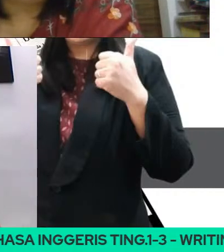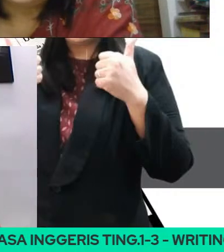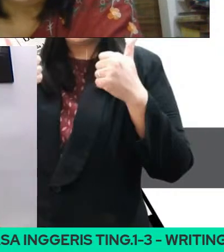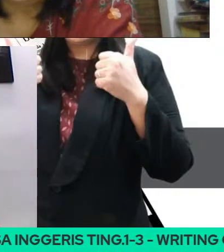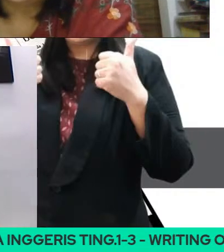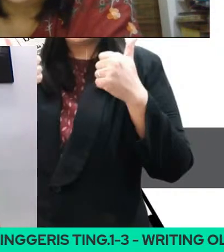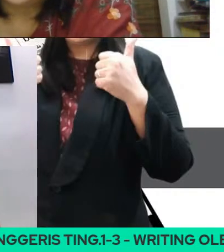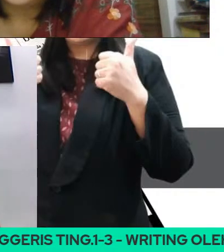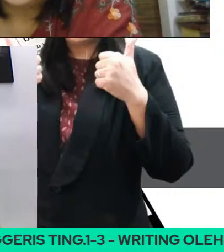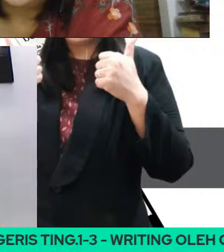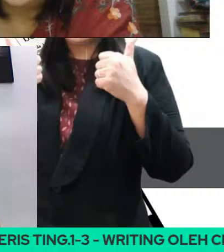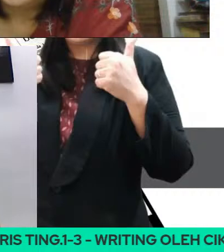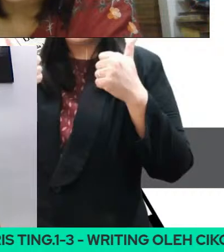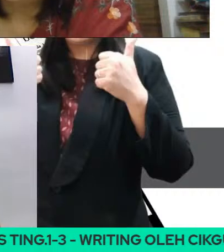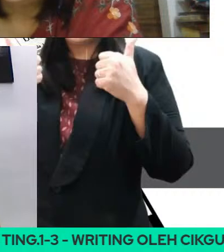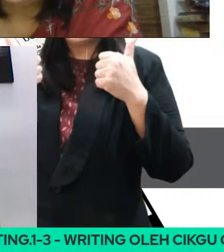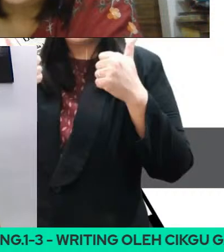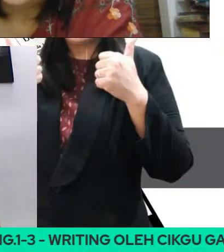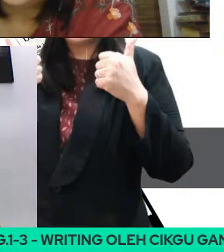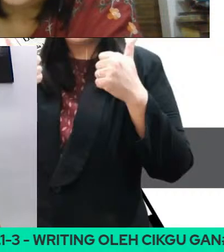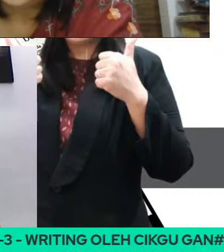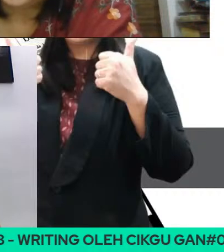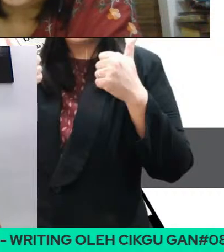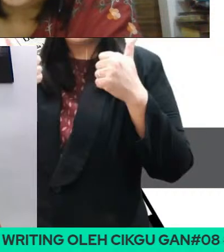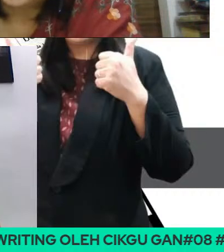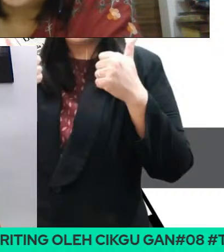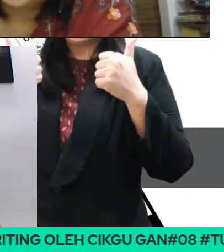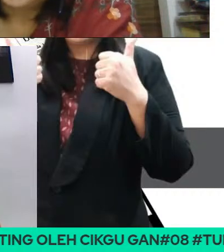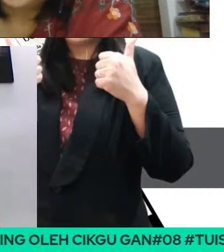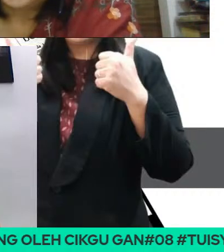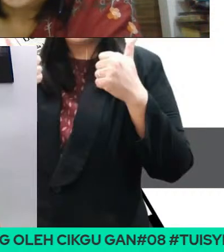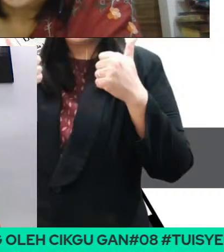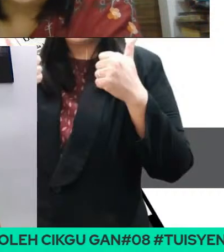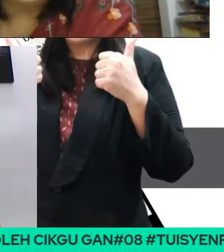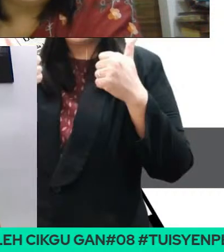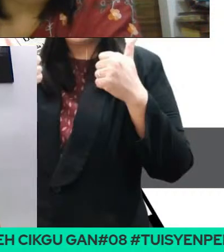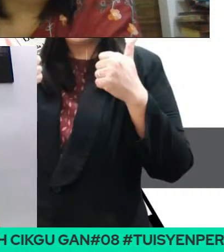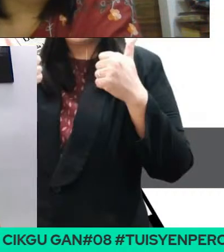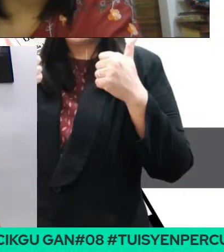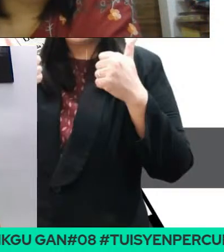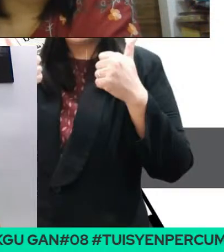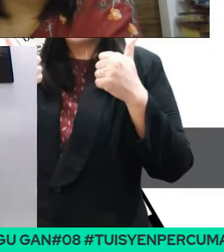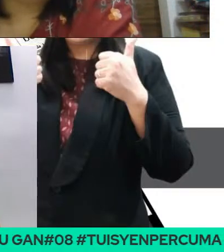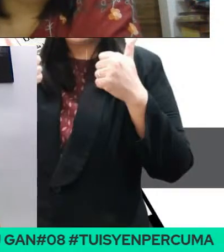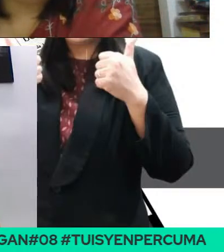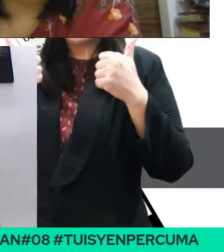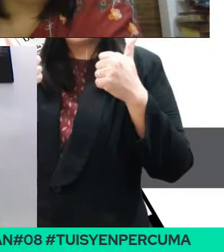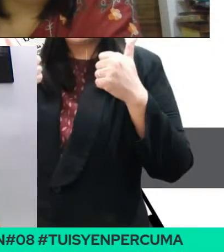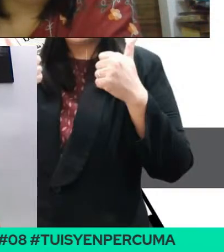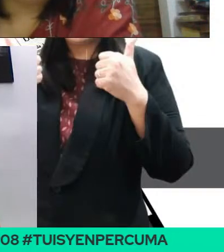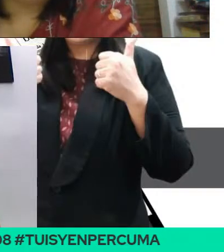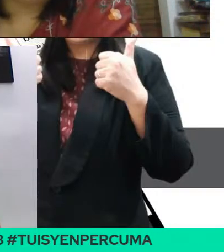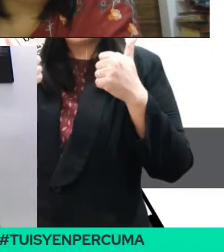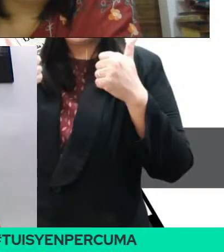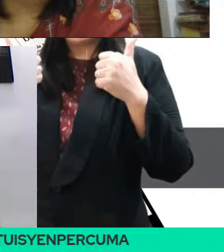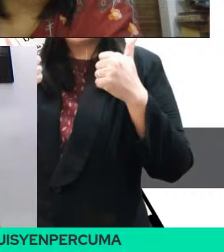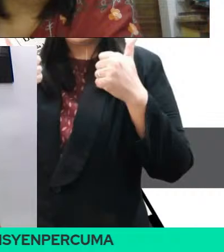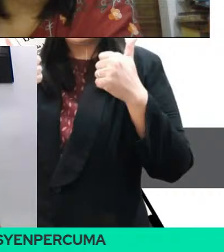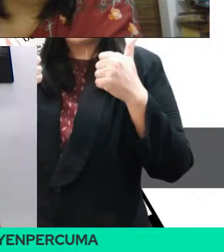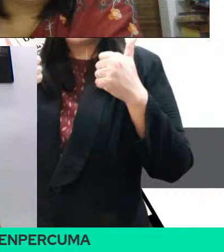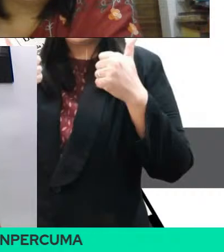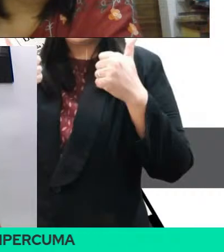join EDDA Junior Telegram. Yes. Yes, when you join EDDA Junior Telegram, automatically you will get an